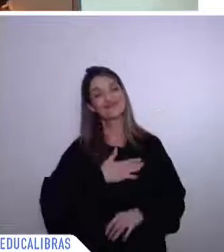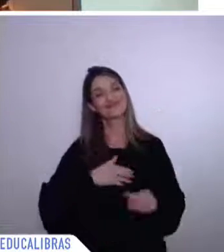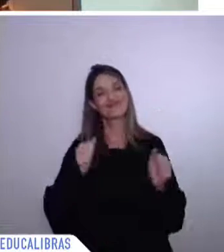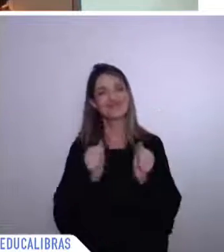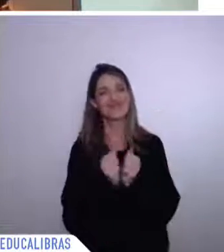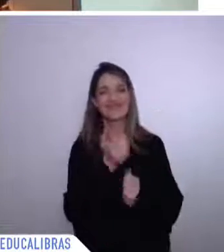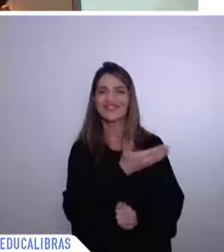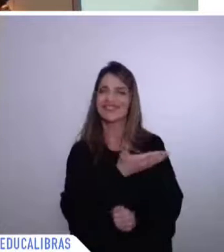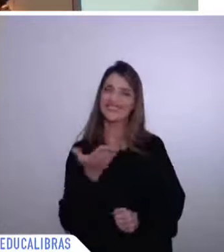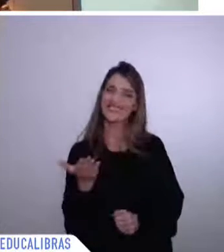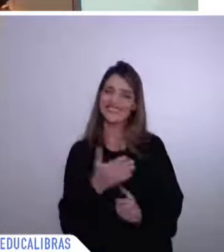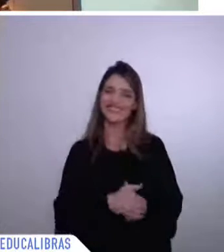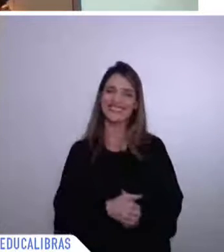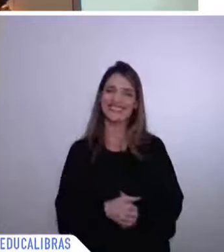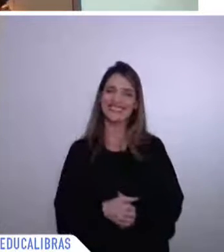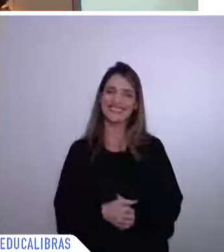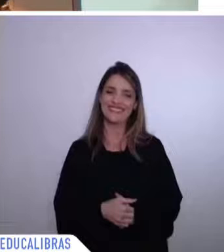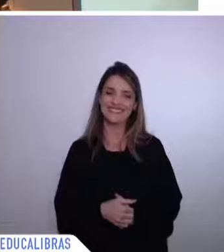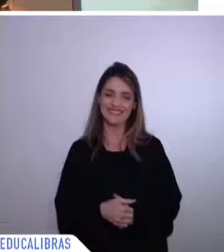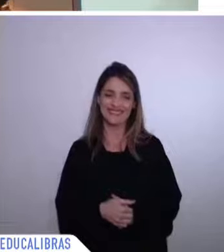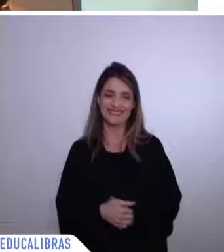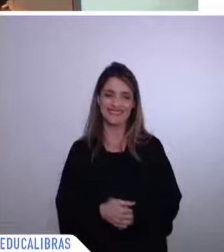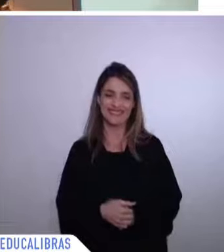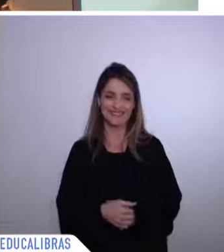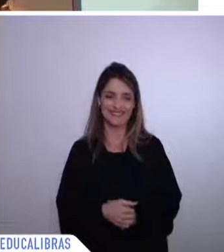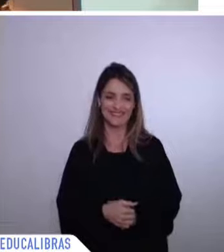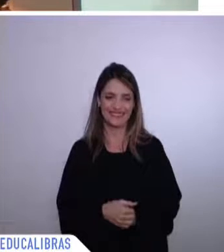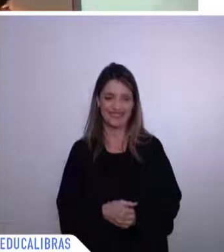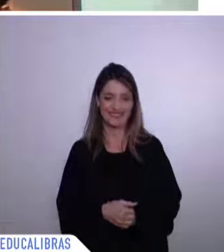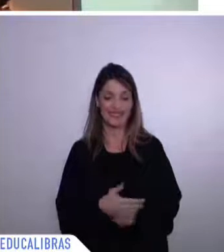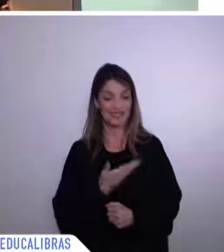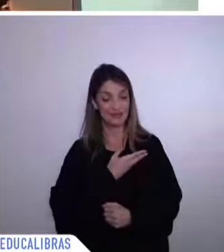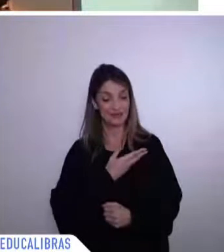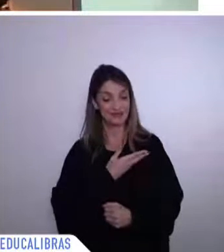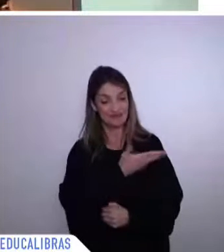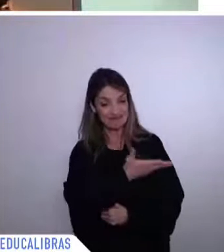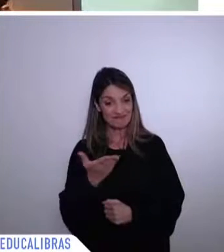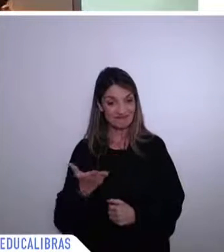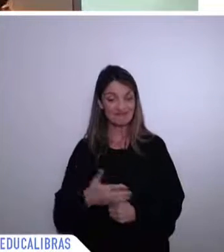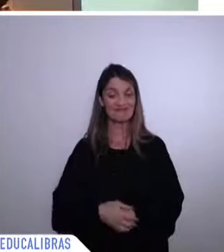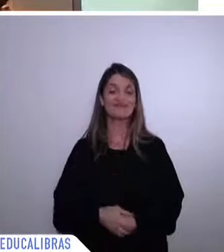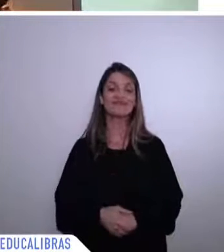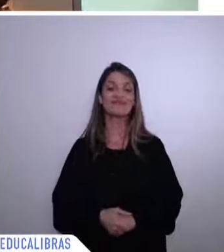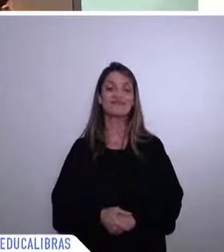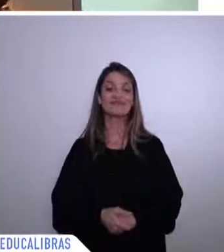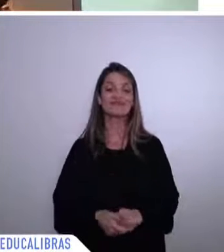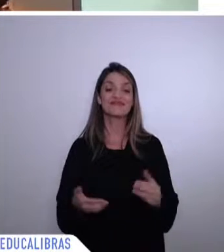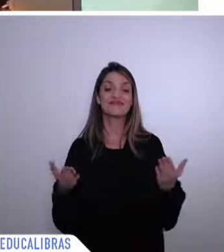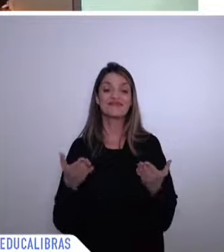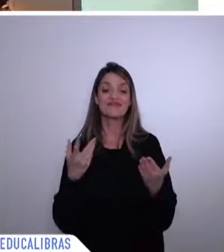Hello, everyone. It's a great pleasure to be part of this panel and here with such distinguished colleagues.